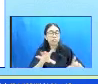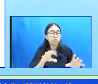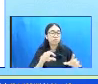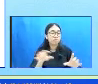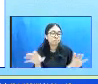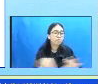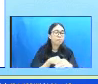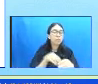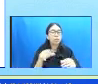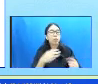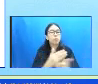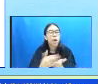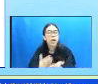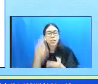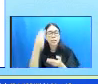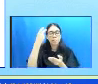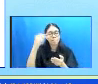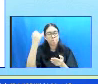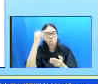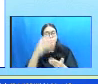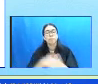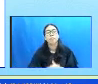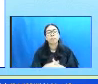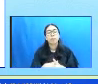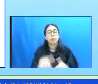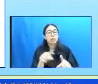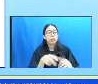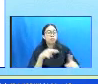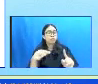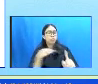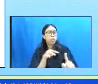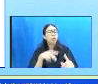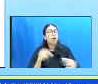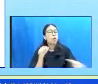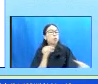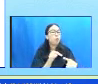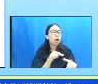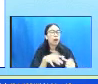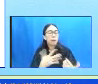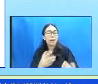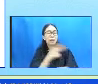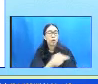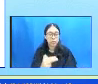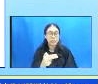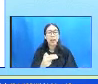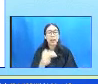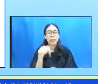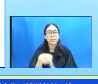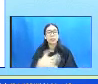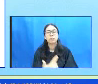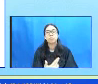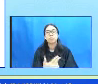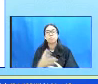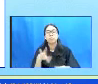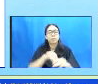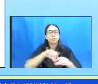even more relevant now Indonesia takes the global stage with its G20 presidency starting in December, followed by